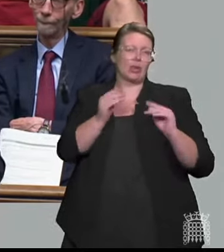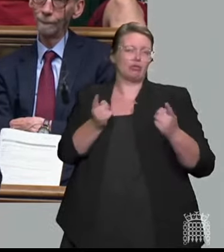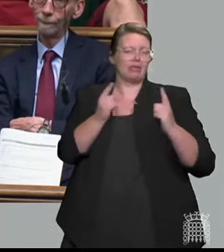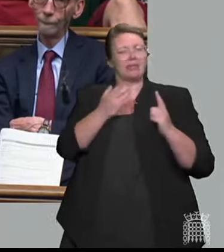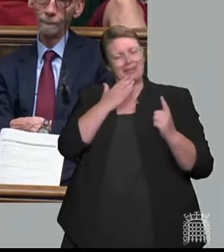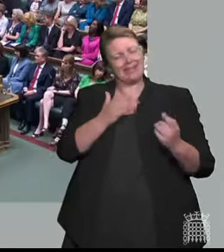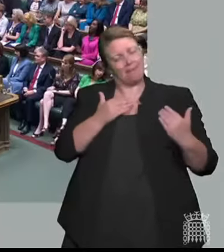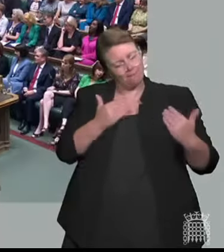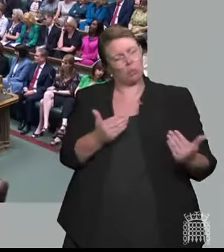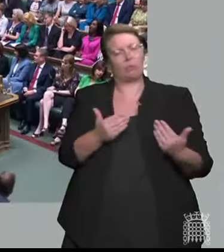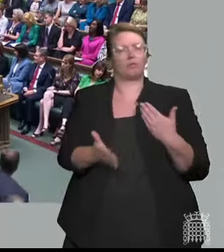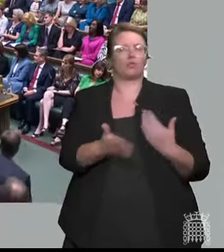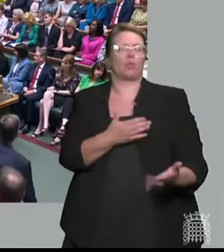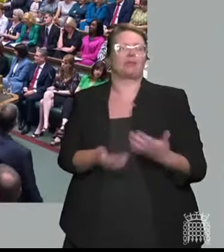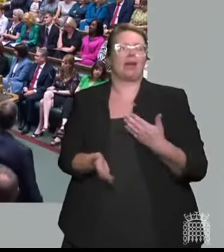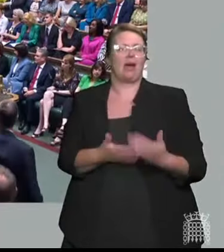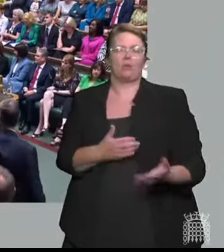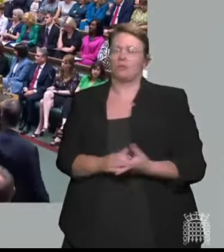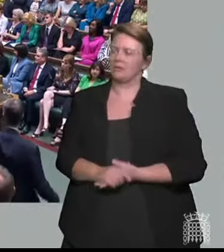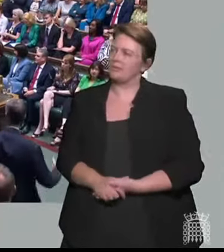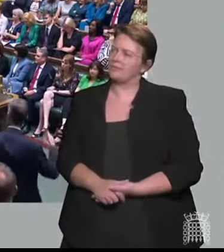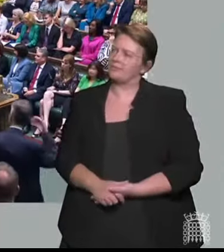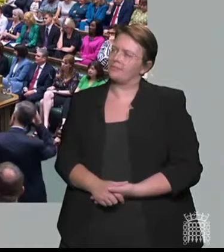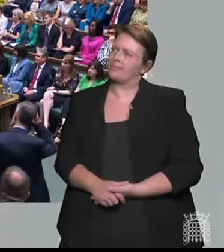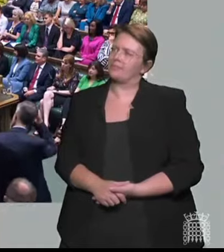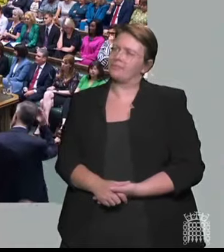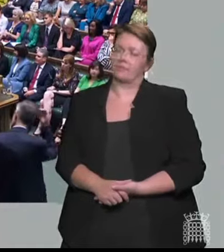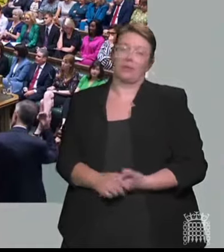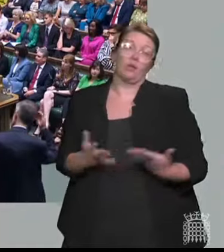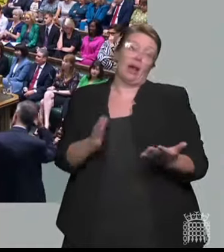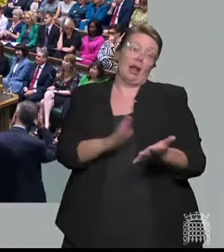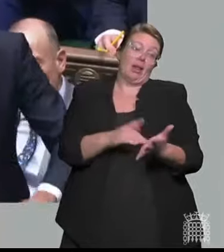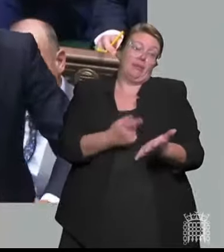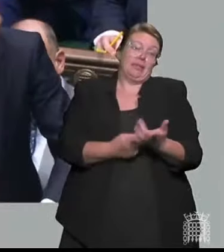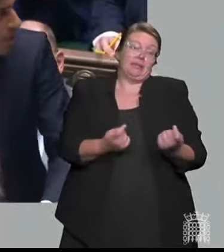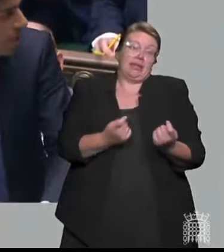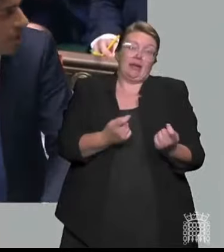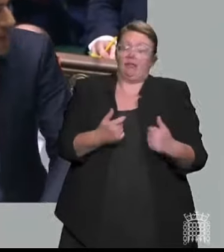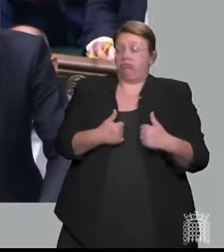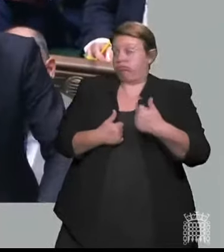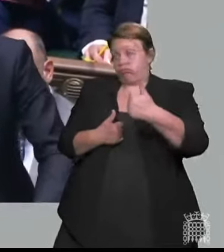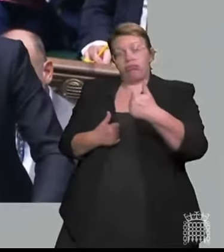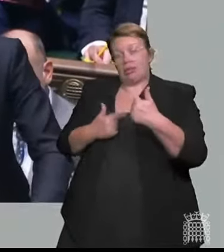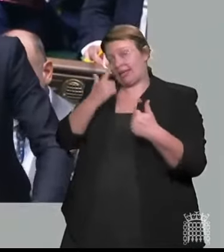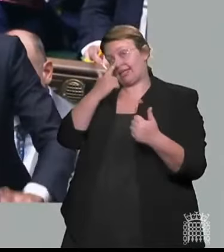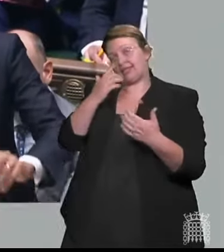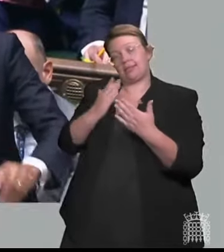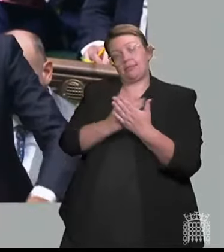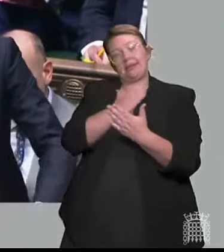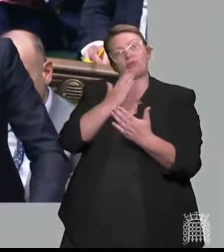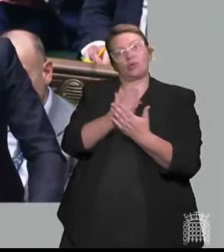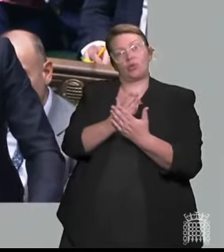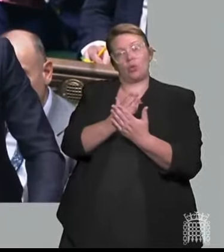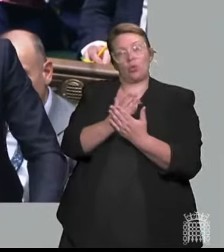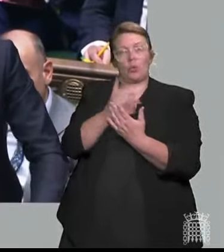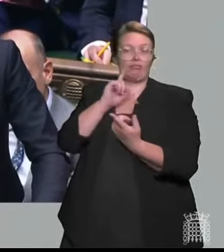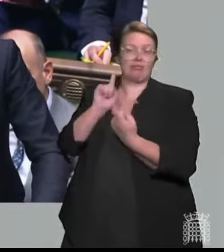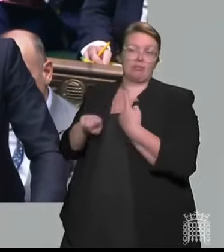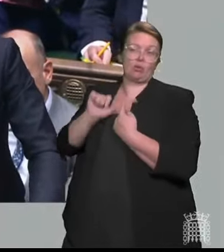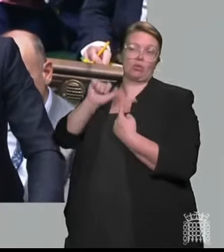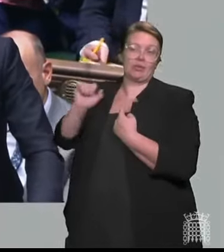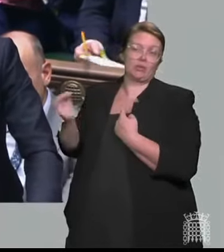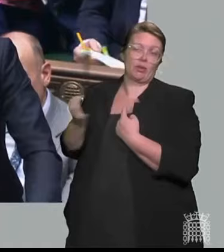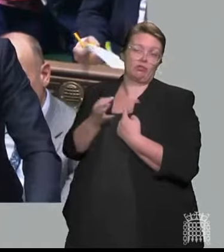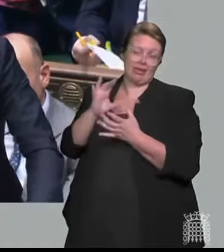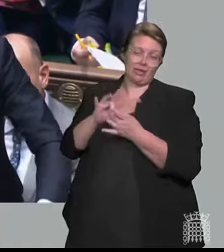out? Well, Mr Speaker, I'm happy to ensure that the honourable gentleman gets an answer to the specific question